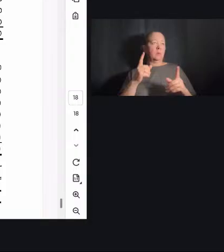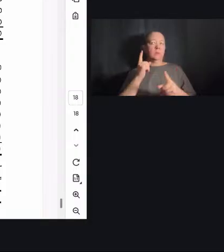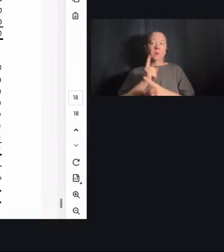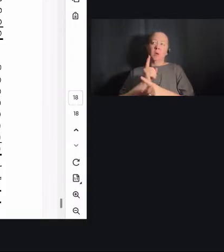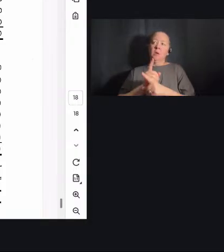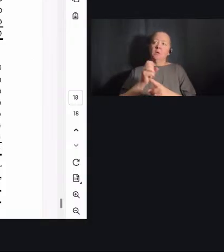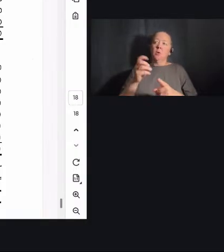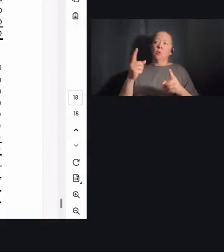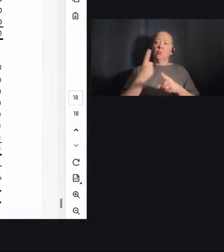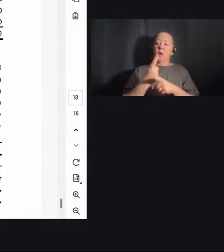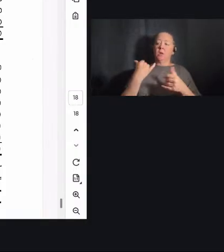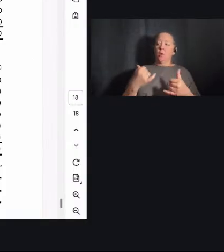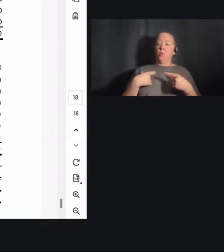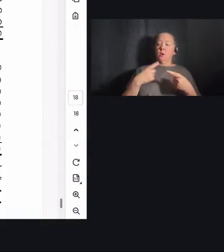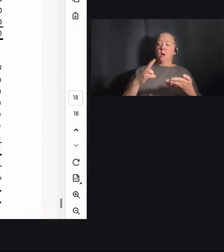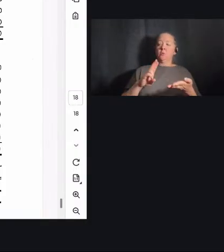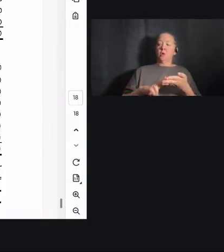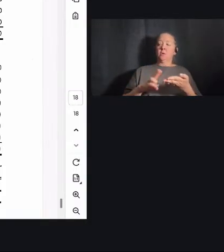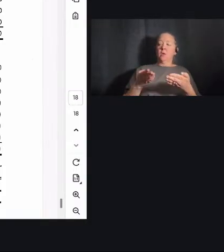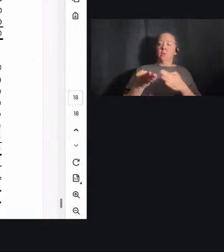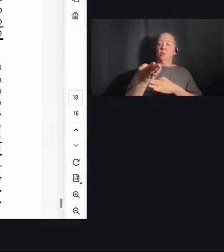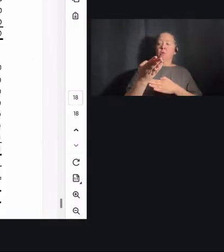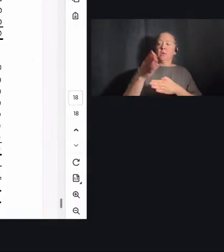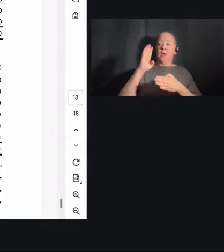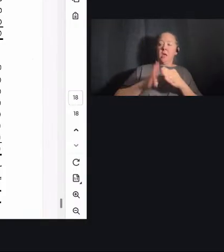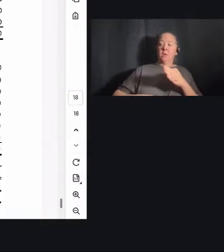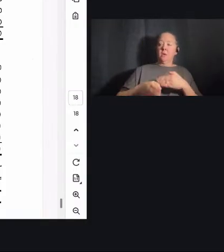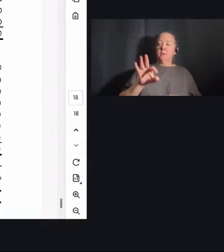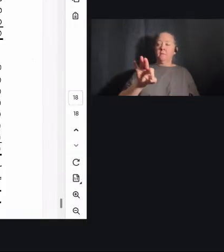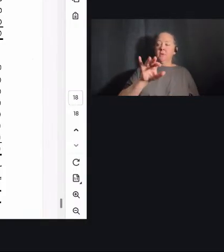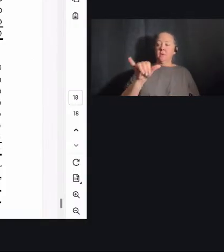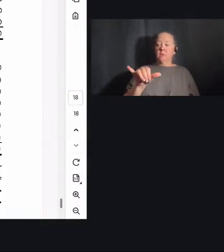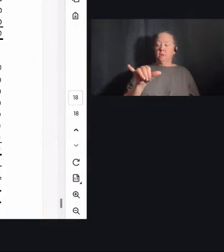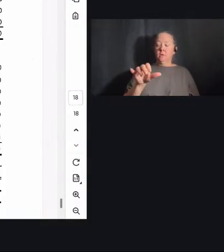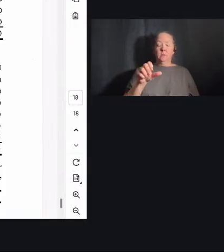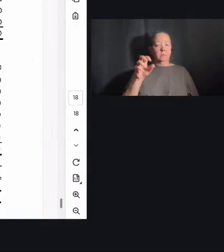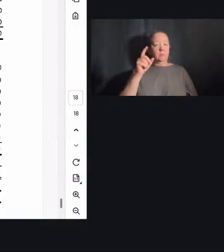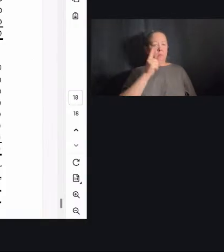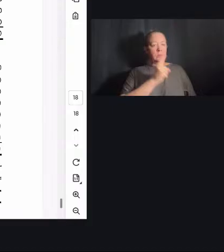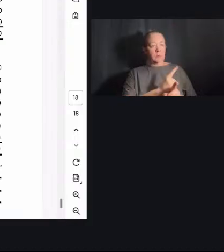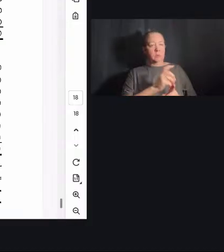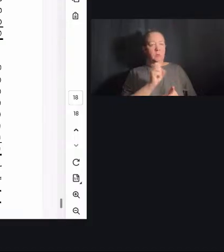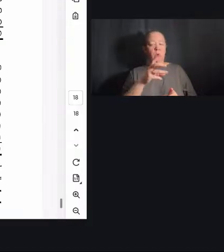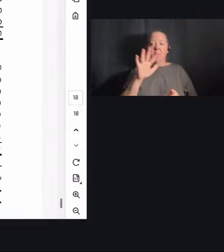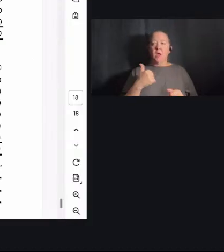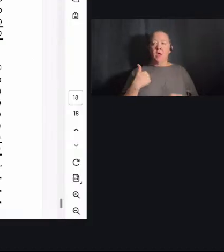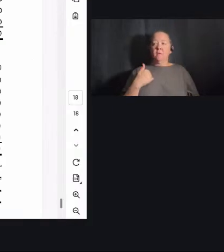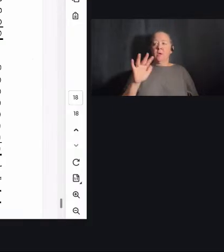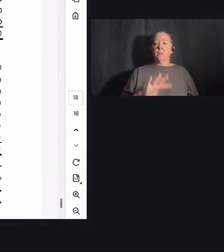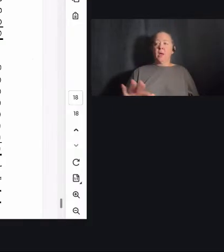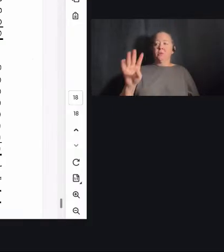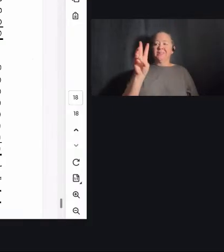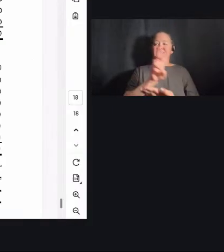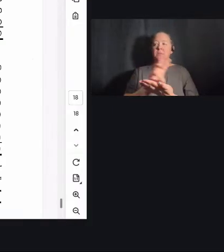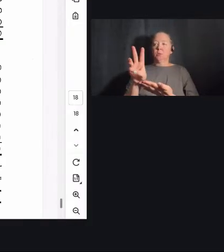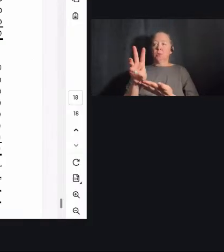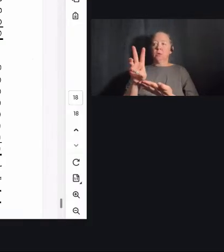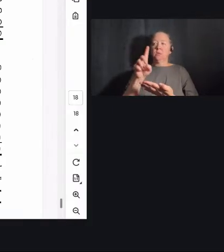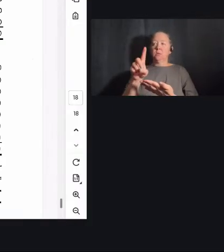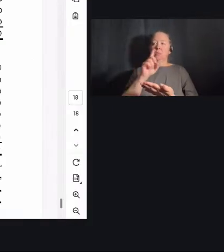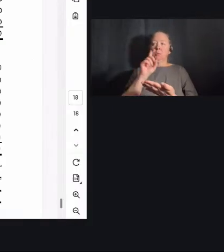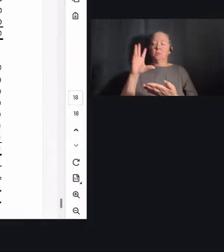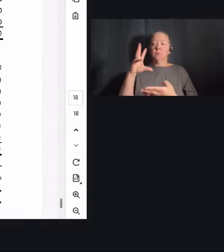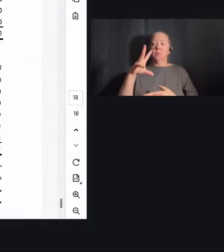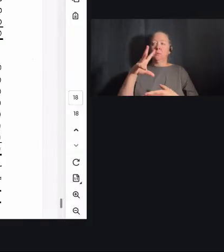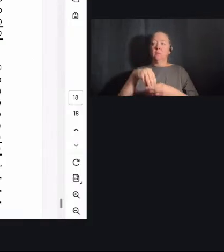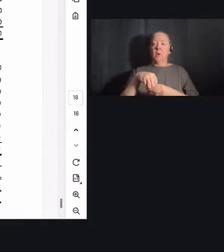of the fiscal year, correct? Yes. So then we would have about 6 weeks to notify residents who are part of the program to let them